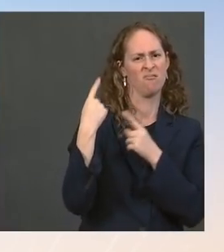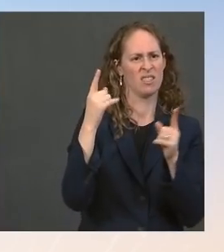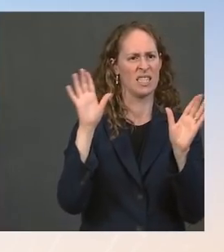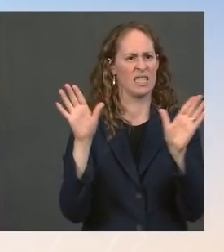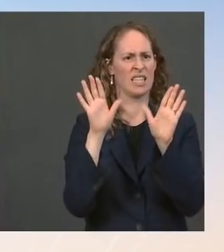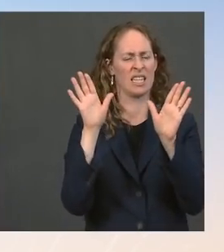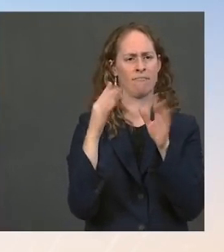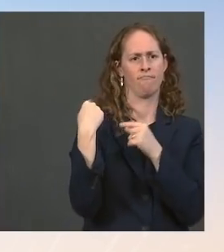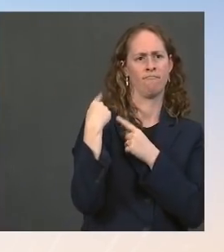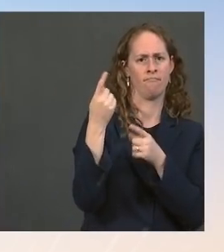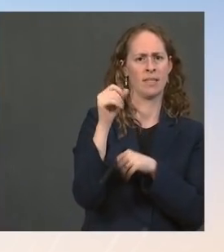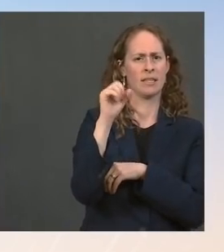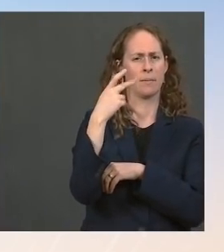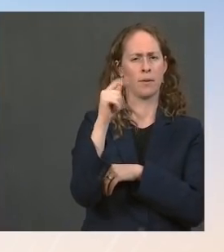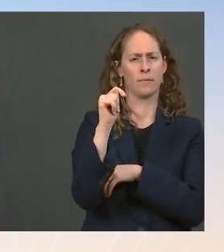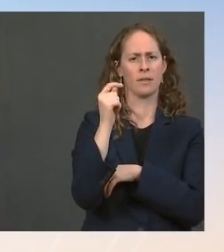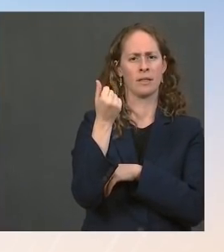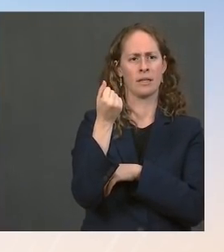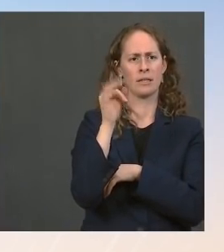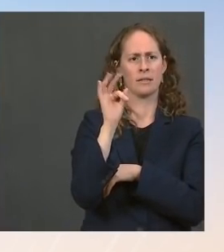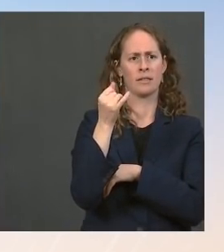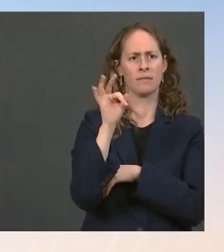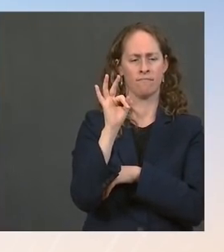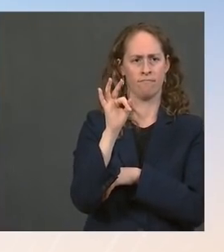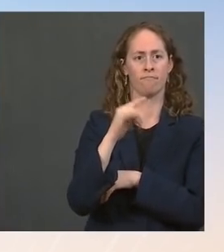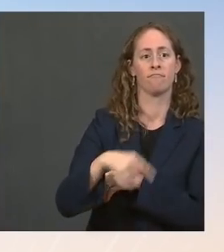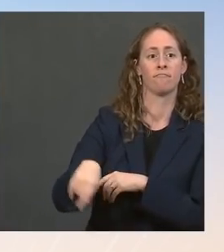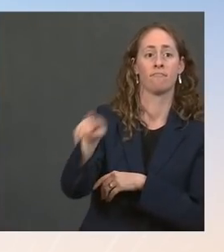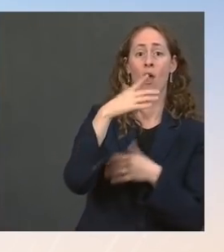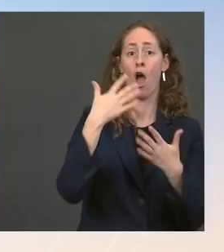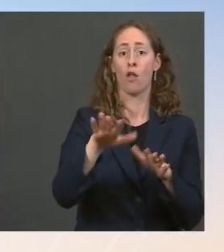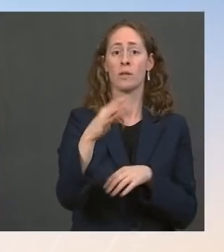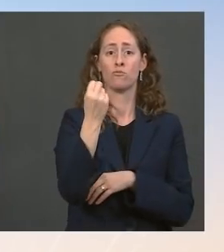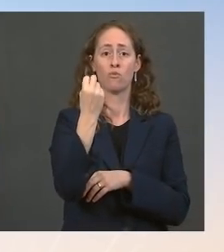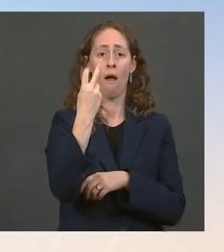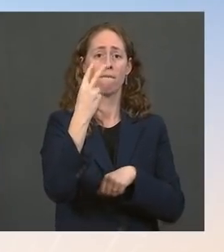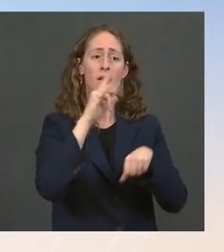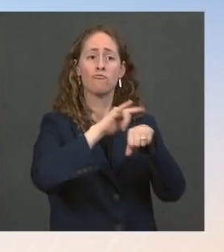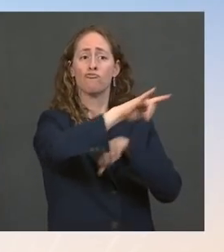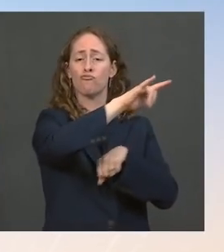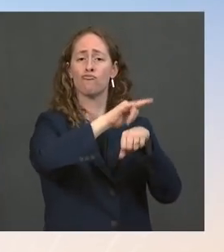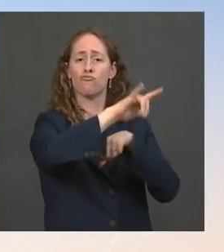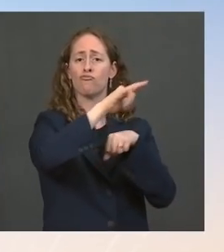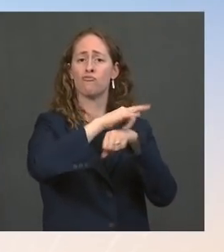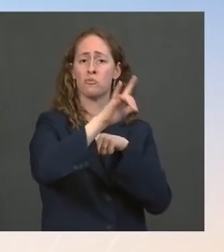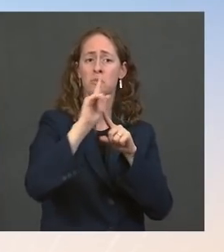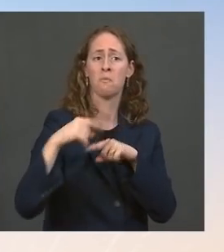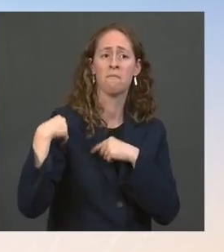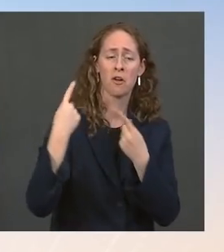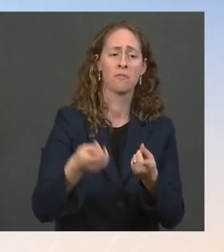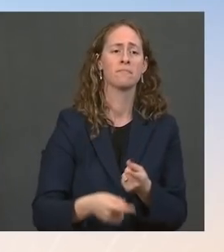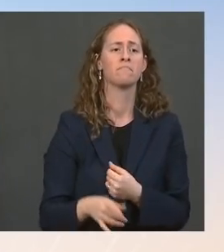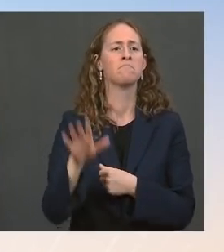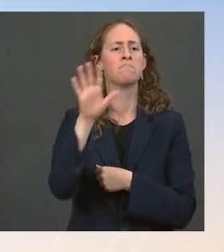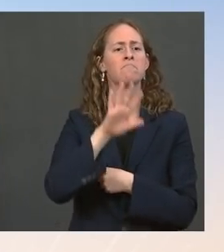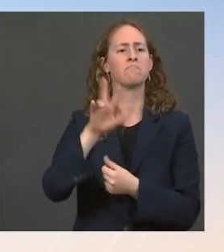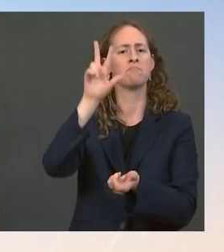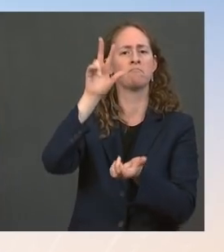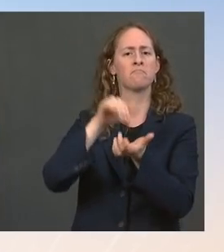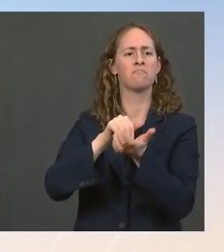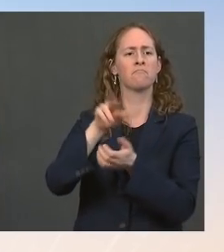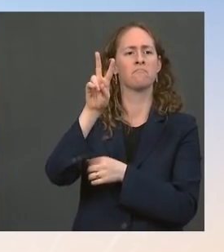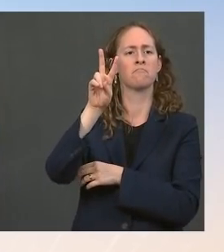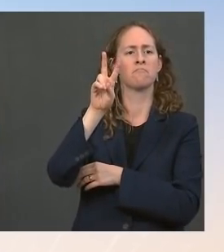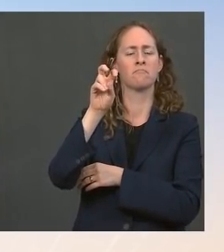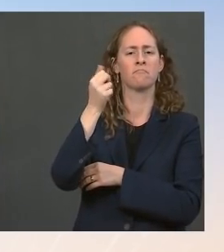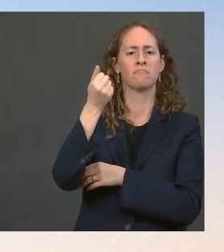flights have left the United States. 1,401 Haitian nationals have been returned to Haiti. 3,206 Haitian nationals have been moved from the